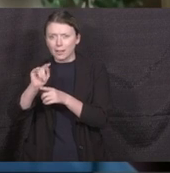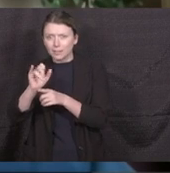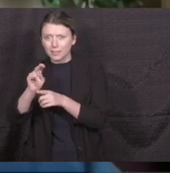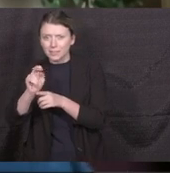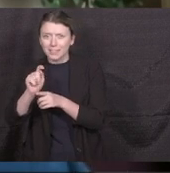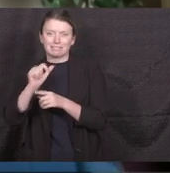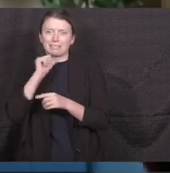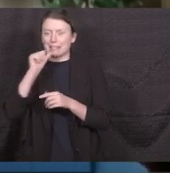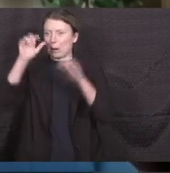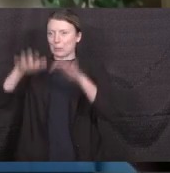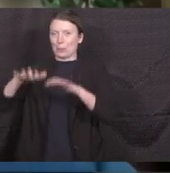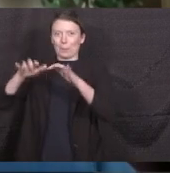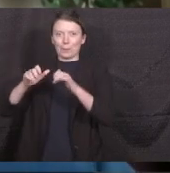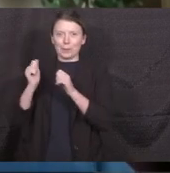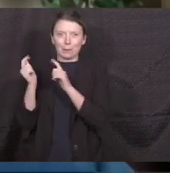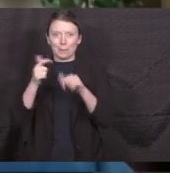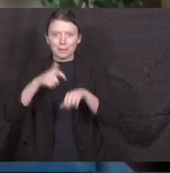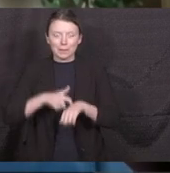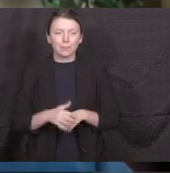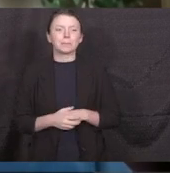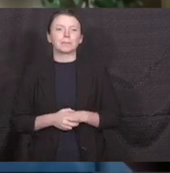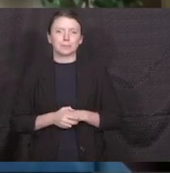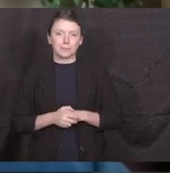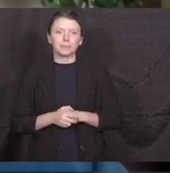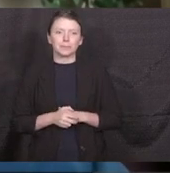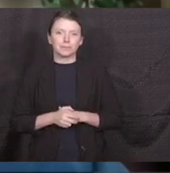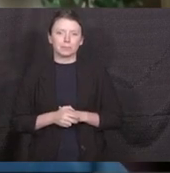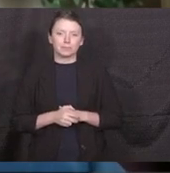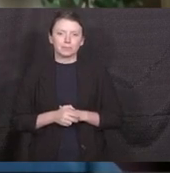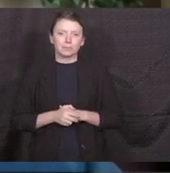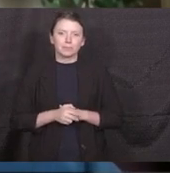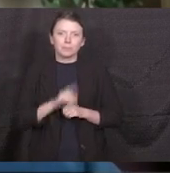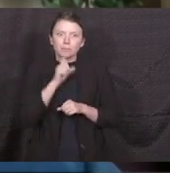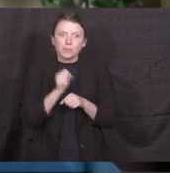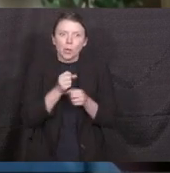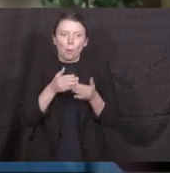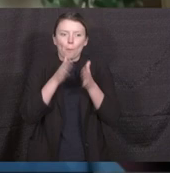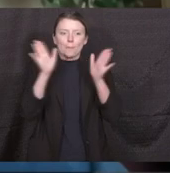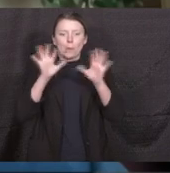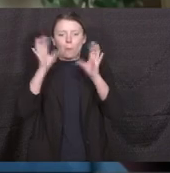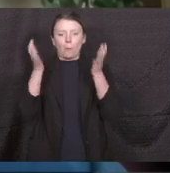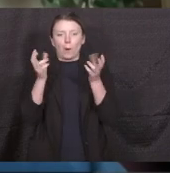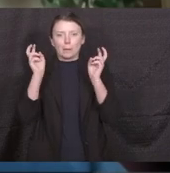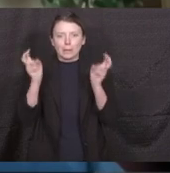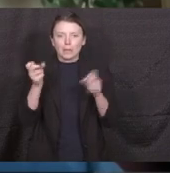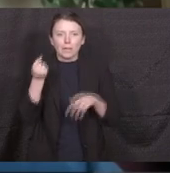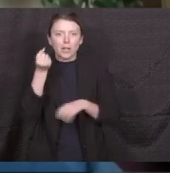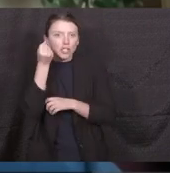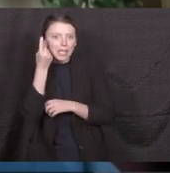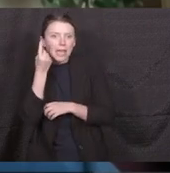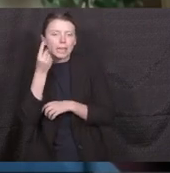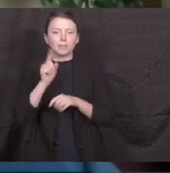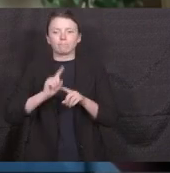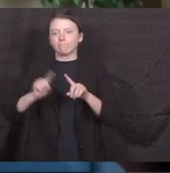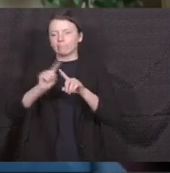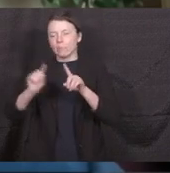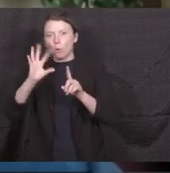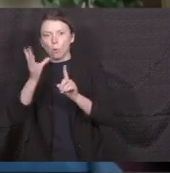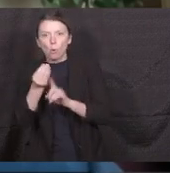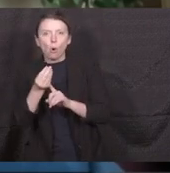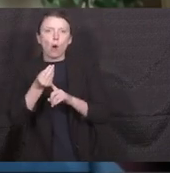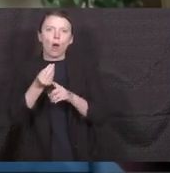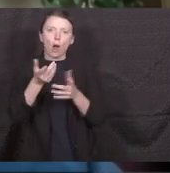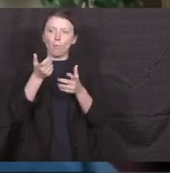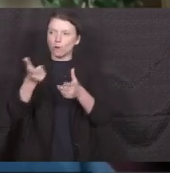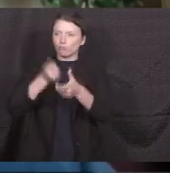the time. Mm-hmm. And it's really opened up a world of understanding of other cultures, and really wanting to bring